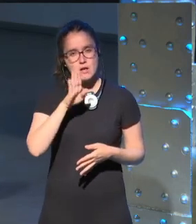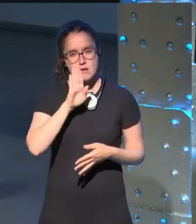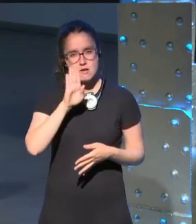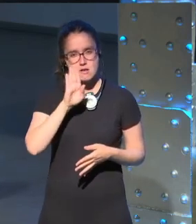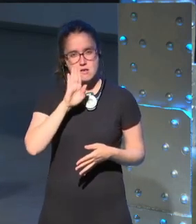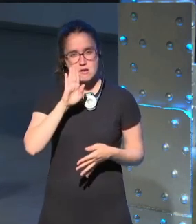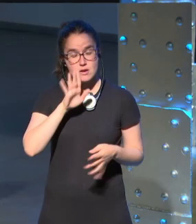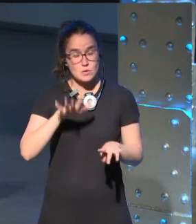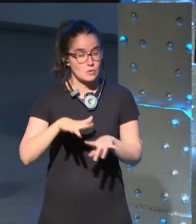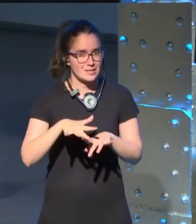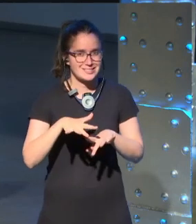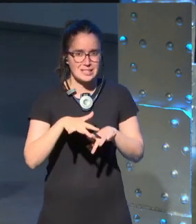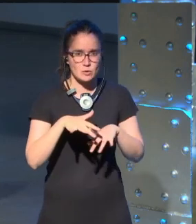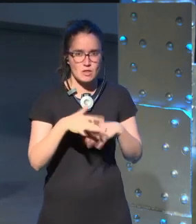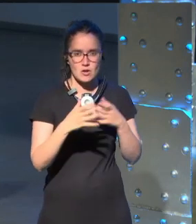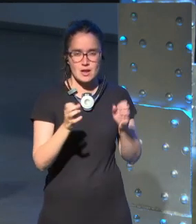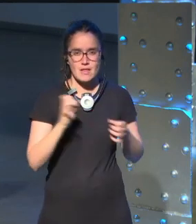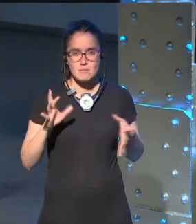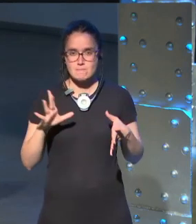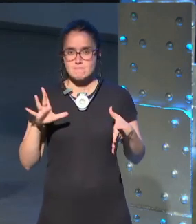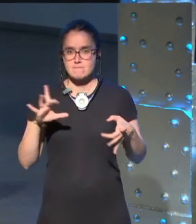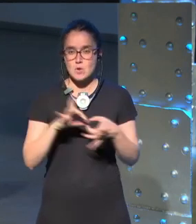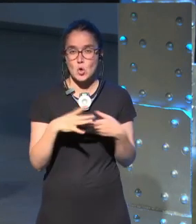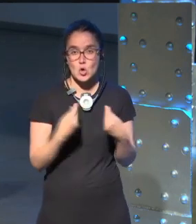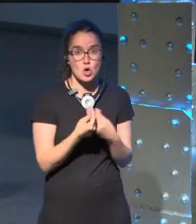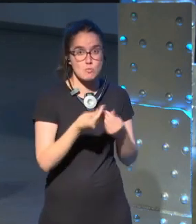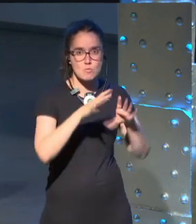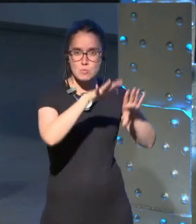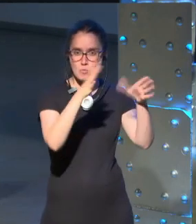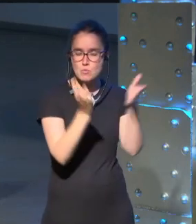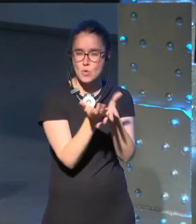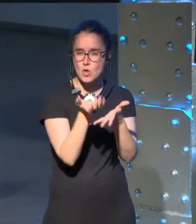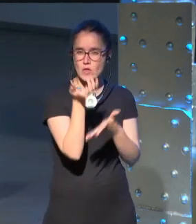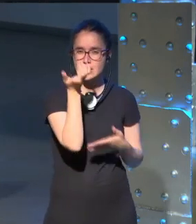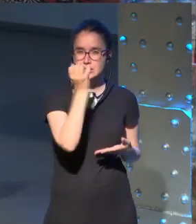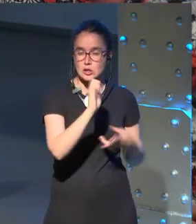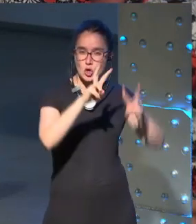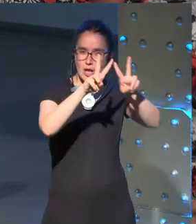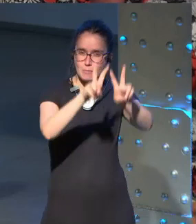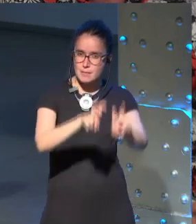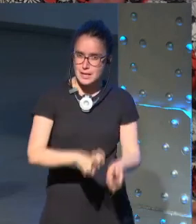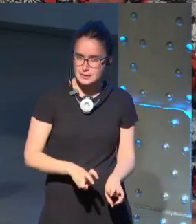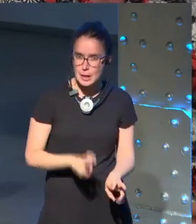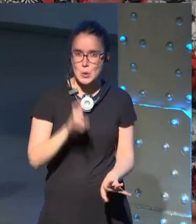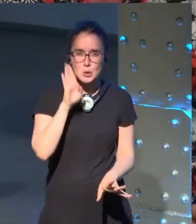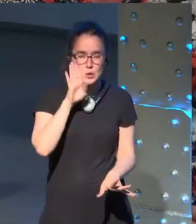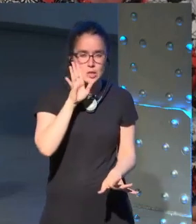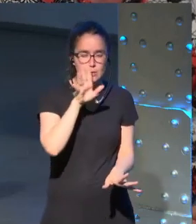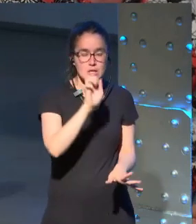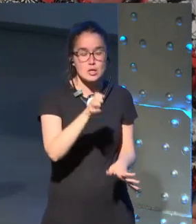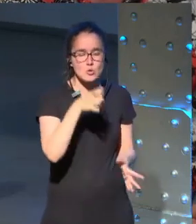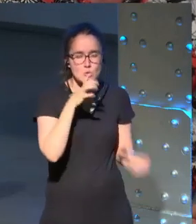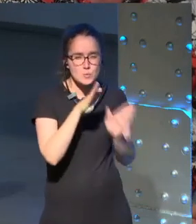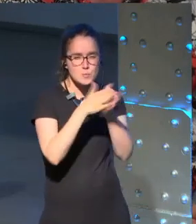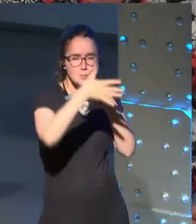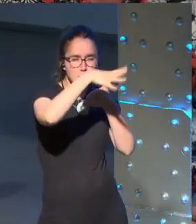because he was saying that these cases have not been related with a criminal investigation, so I would like to know